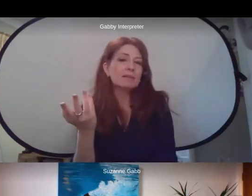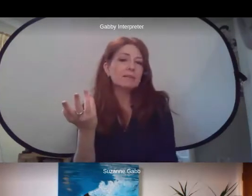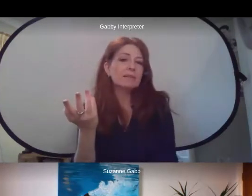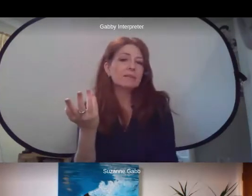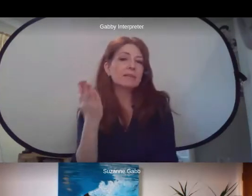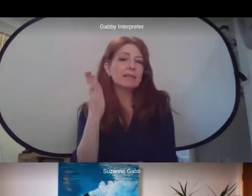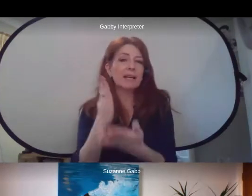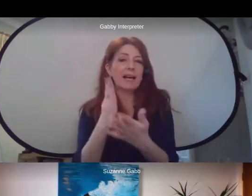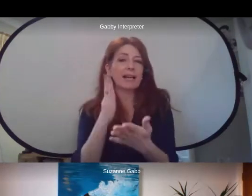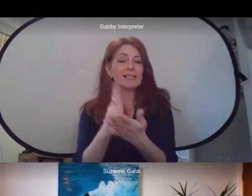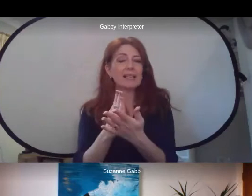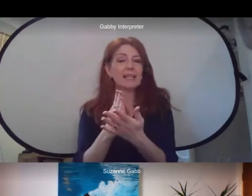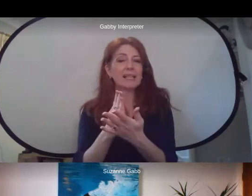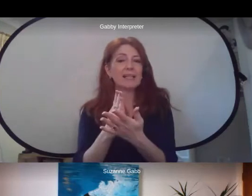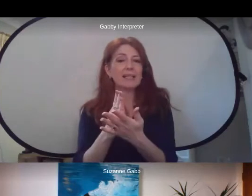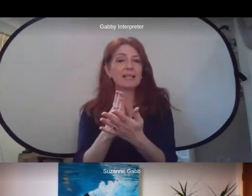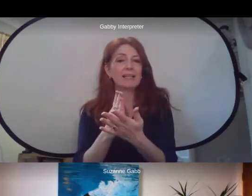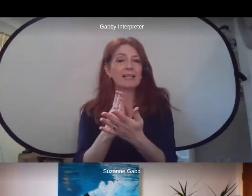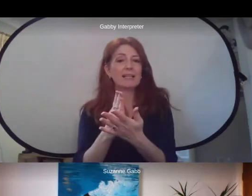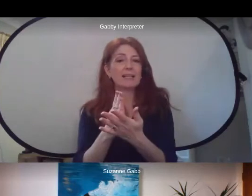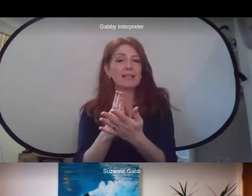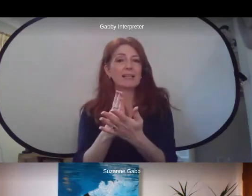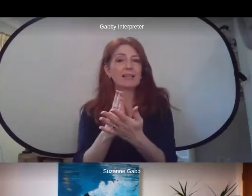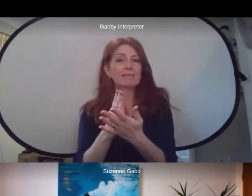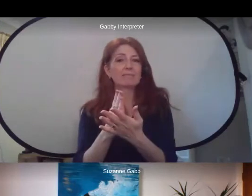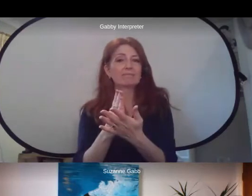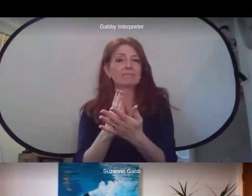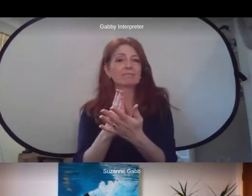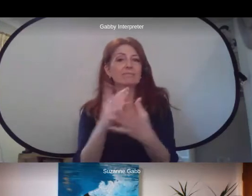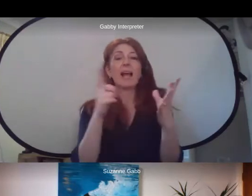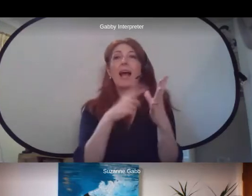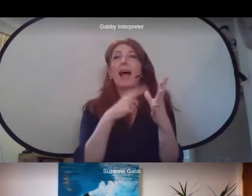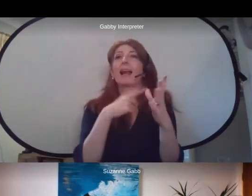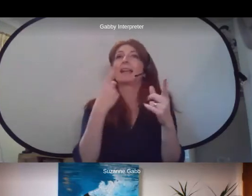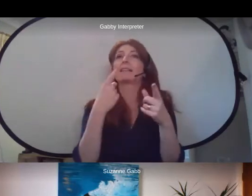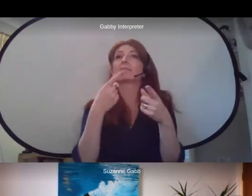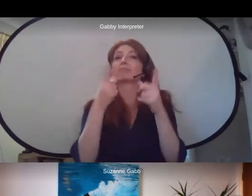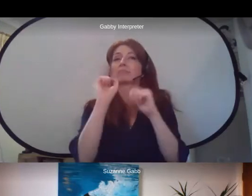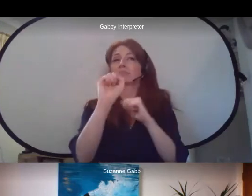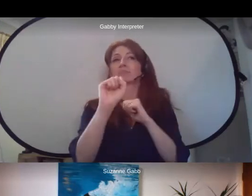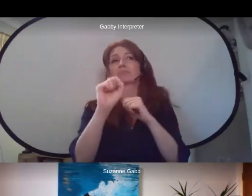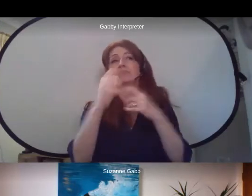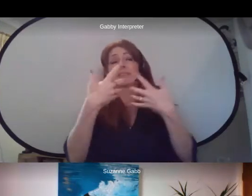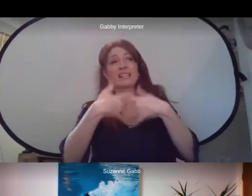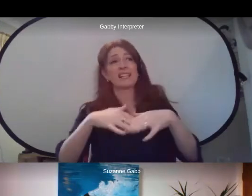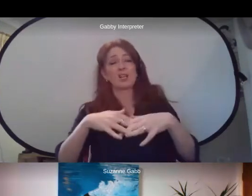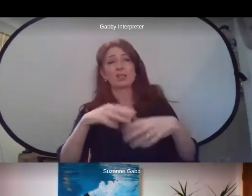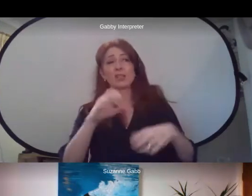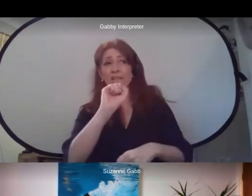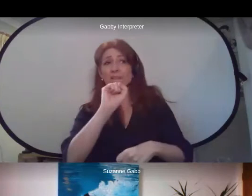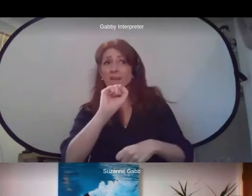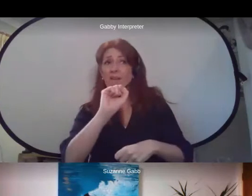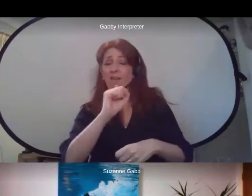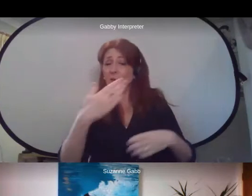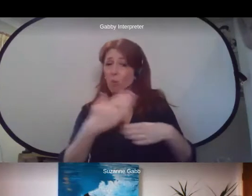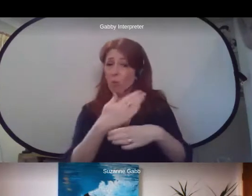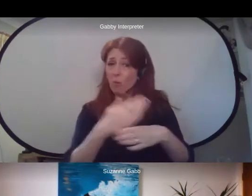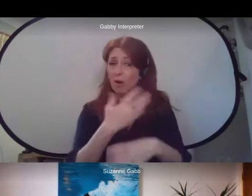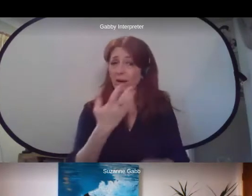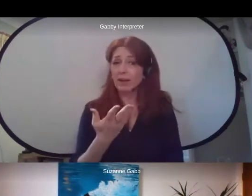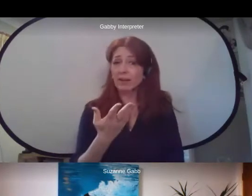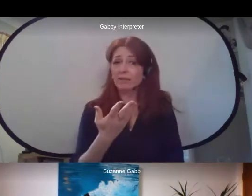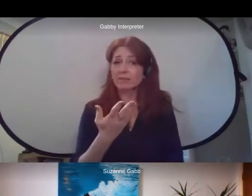I think it was Ali's chief exec talking about, you know, a piece of tech that actually wasn't working for her because she needed to have